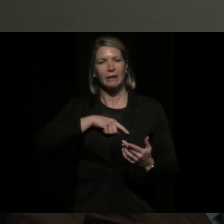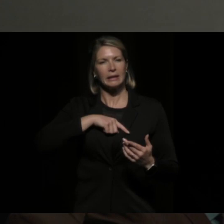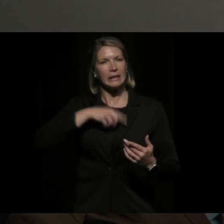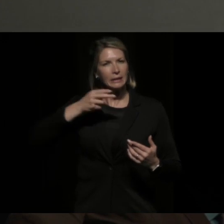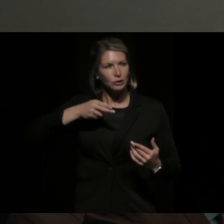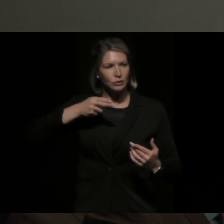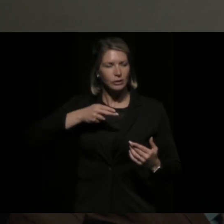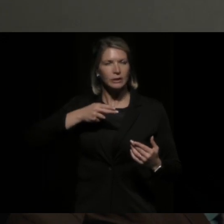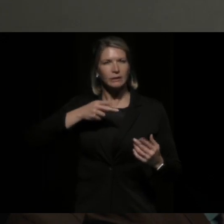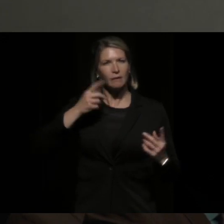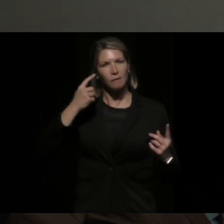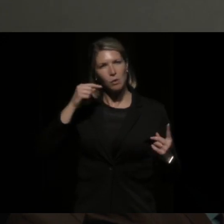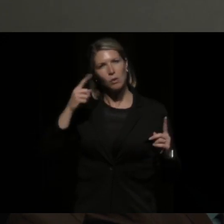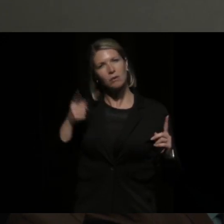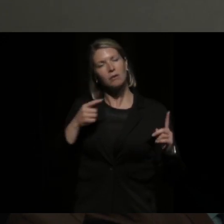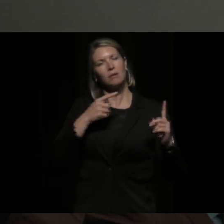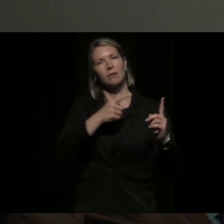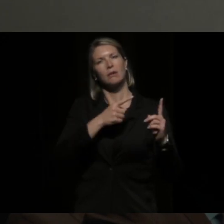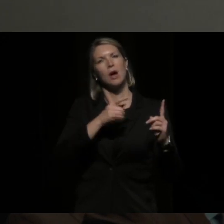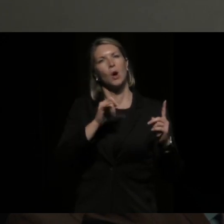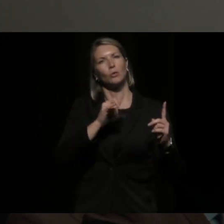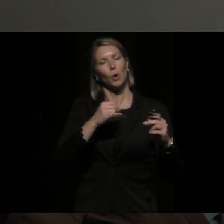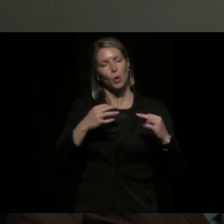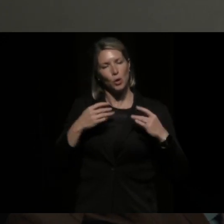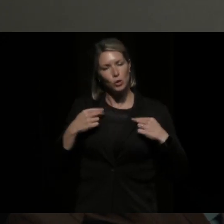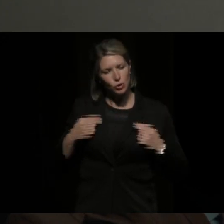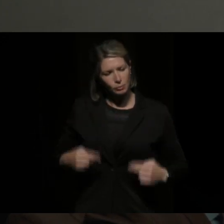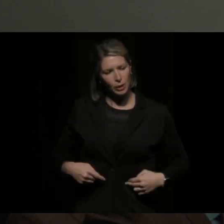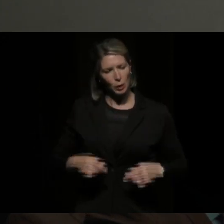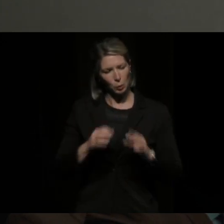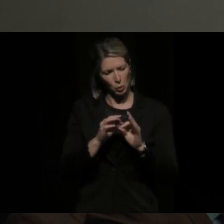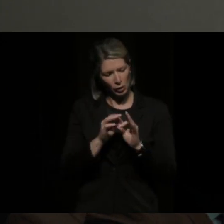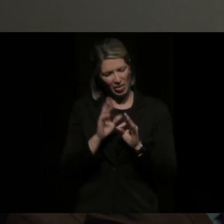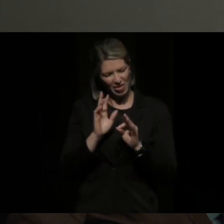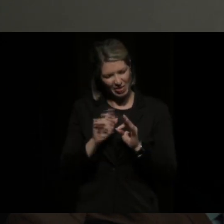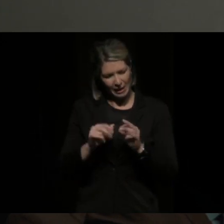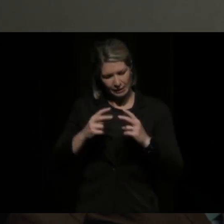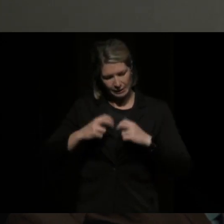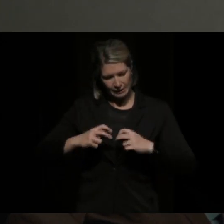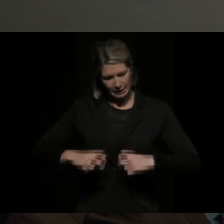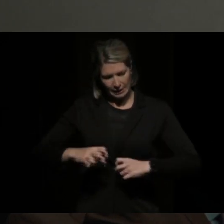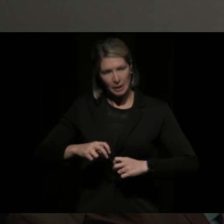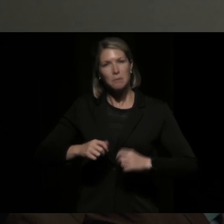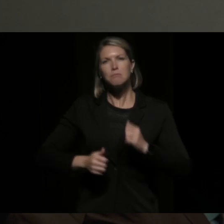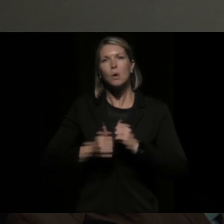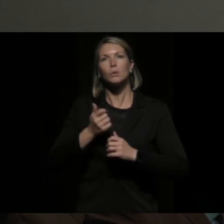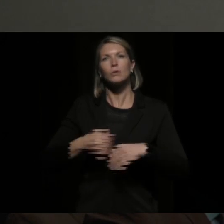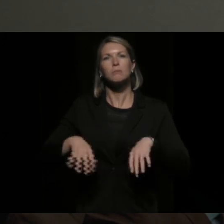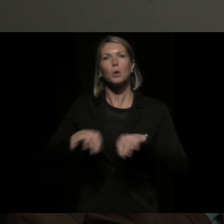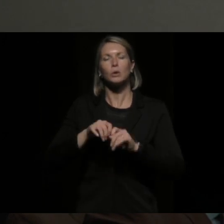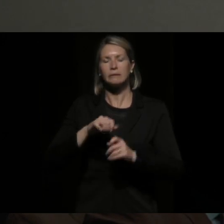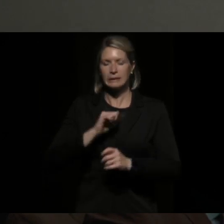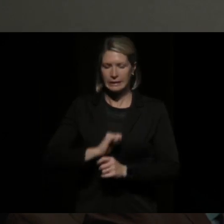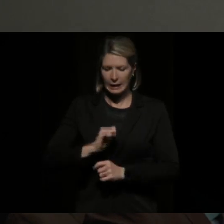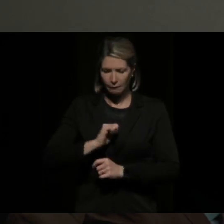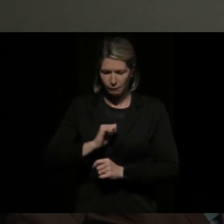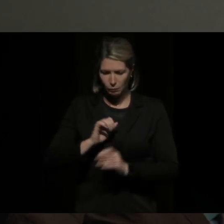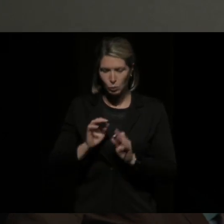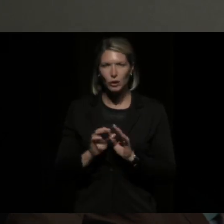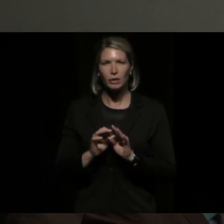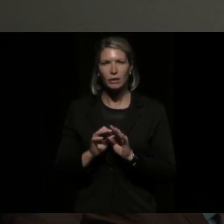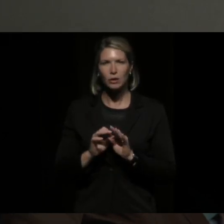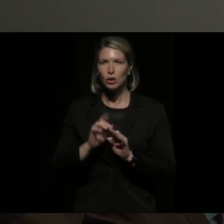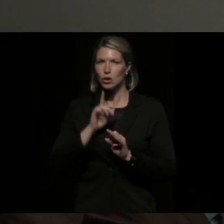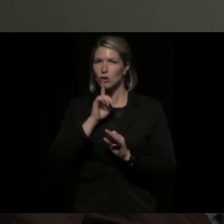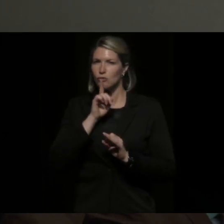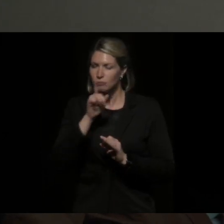principle of human worth, the very foundation of which is self-worth. Real leaders are aware of this,